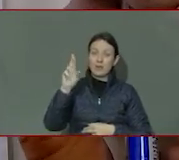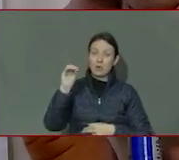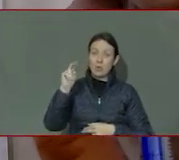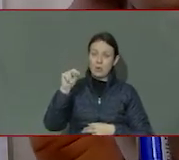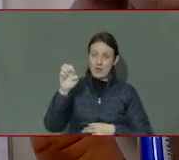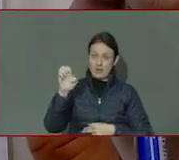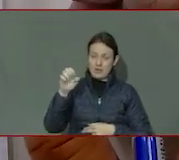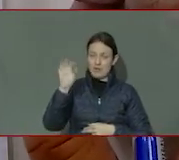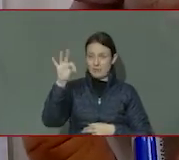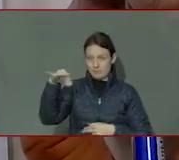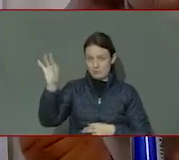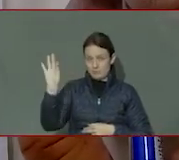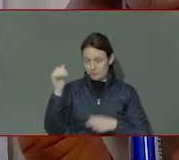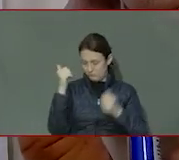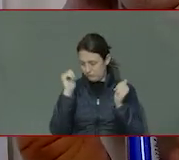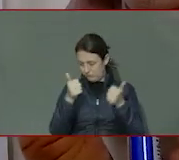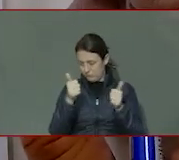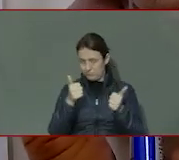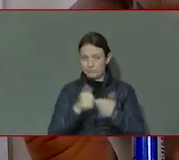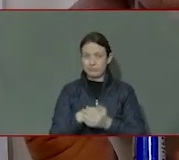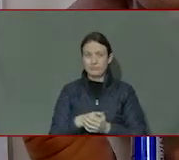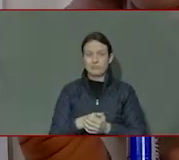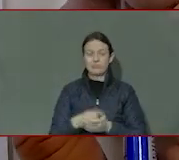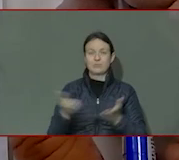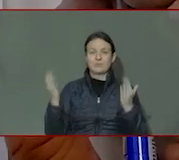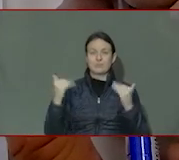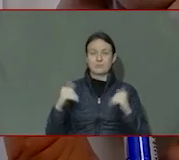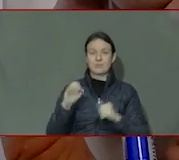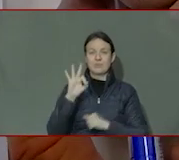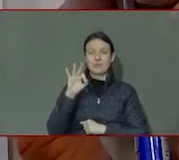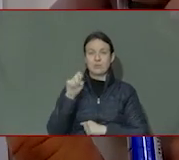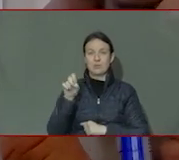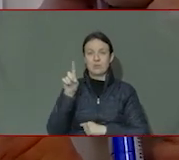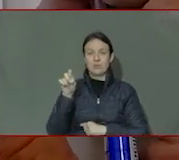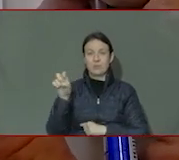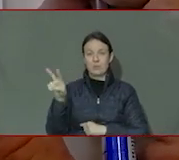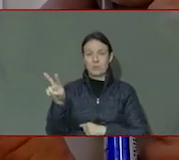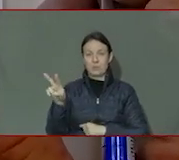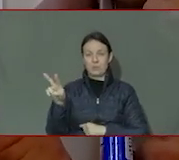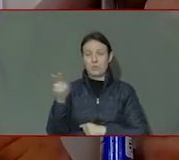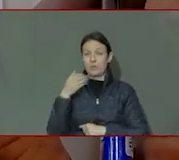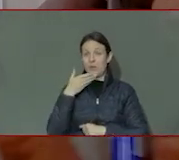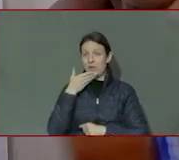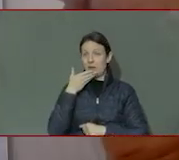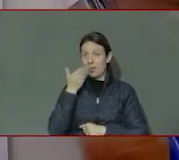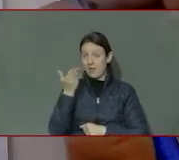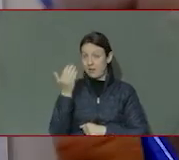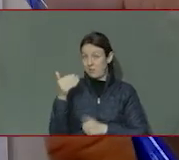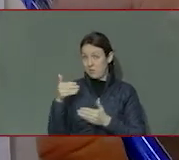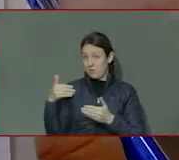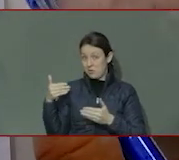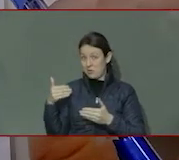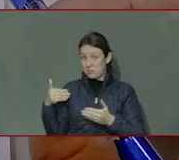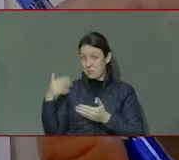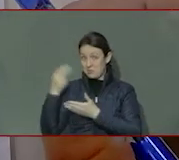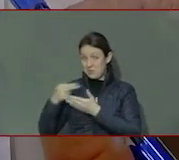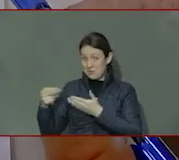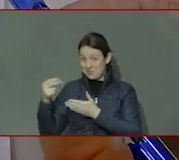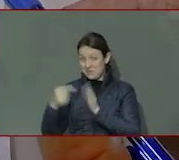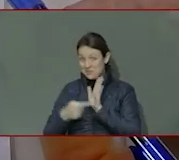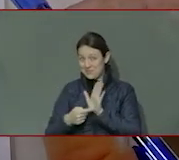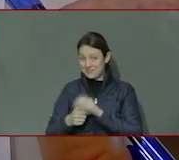Aldosterone. There, another mark for you. Now they say at 3.1.2, and the answer was on the board there that I showed. Name